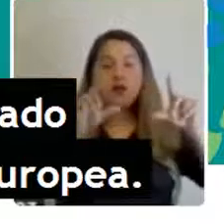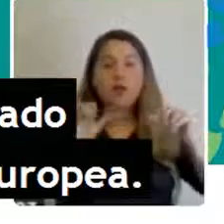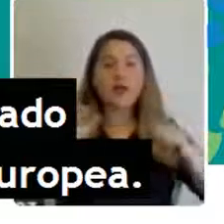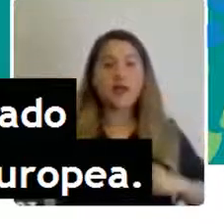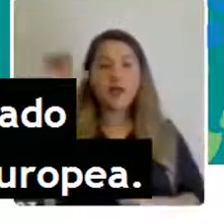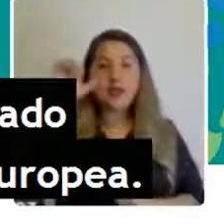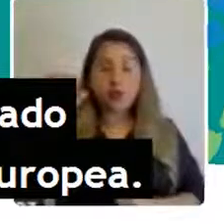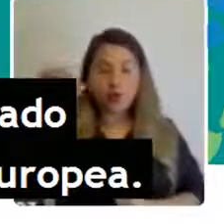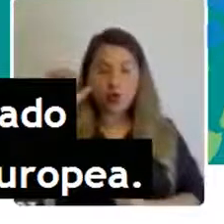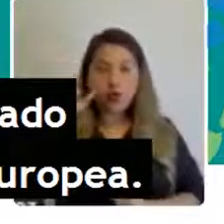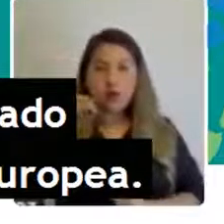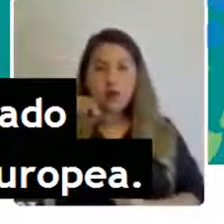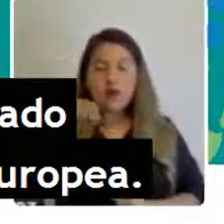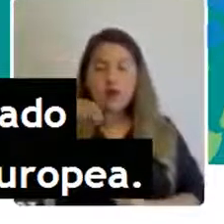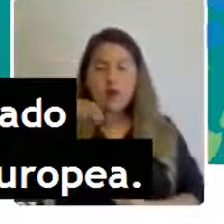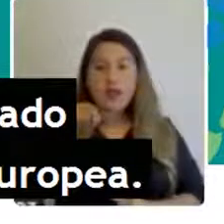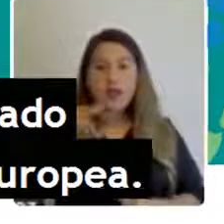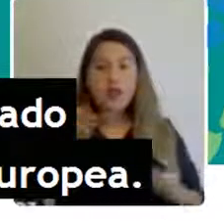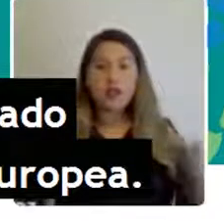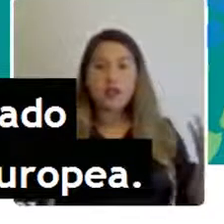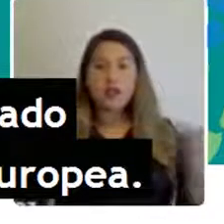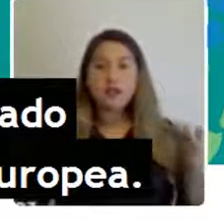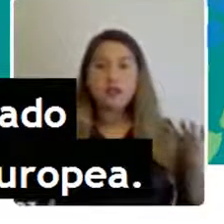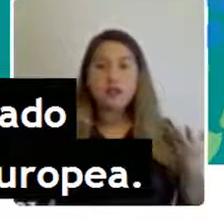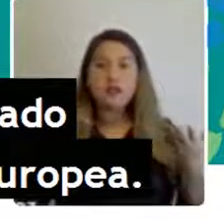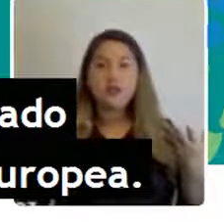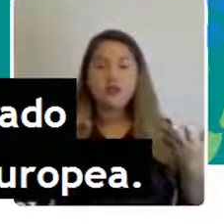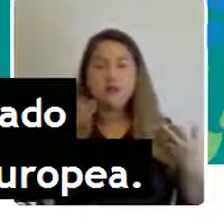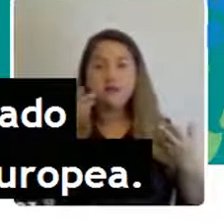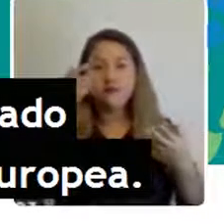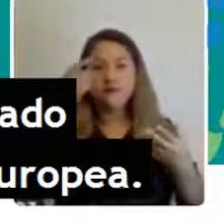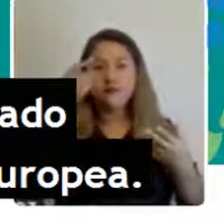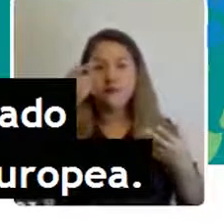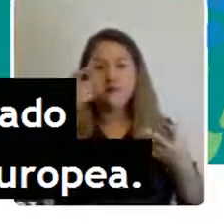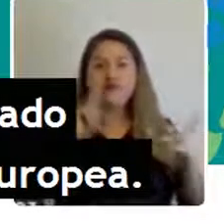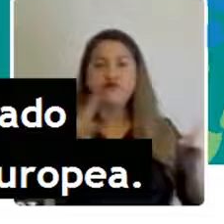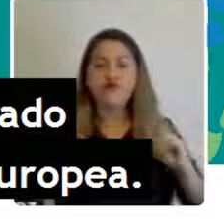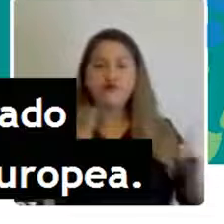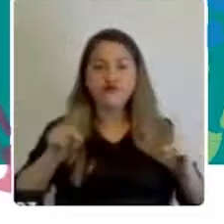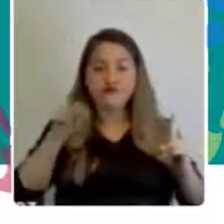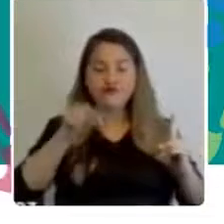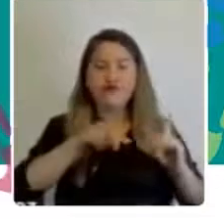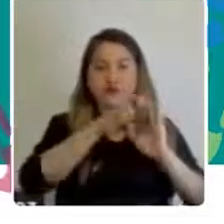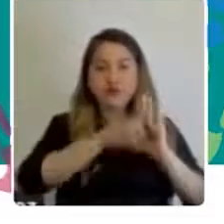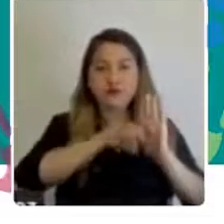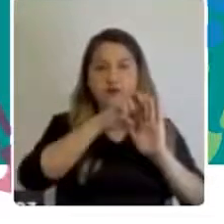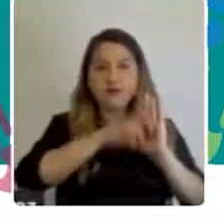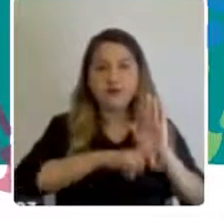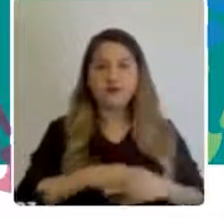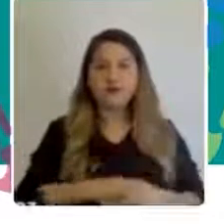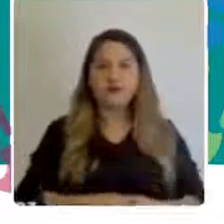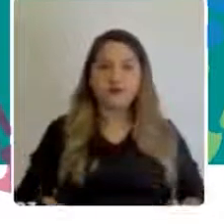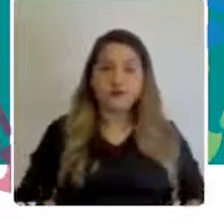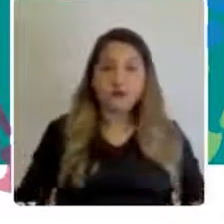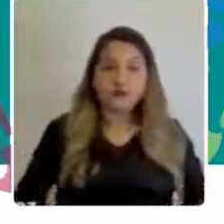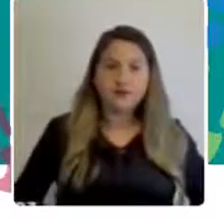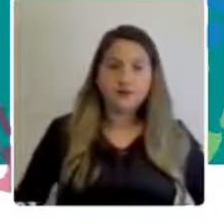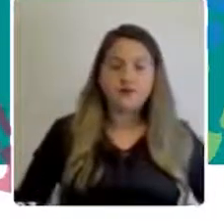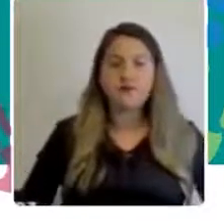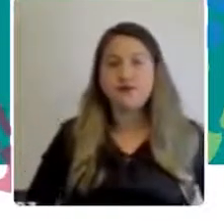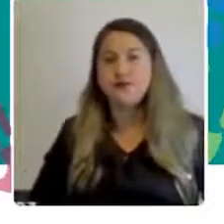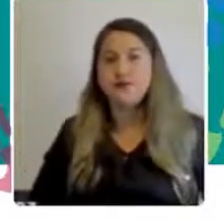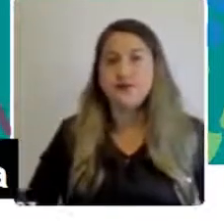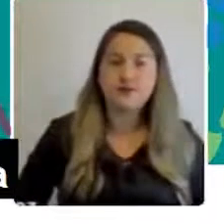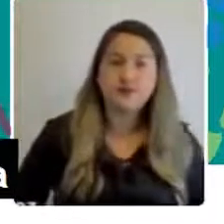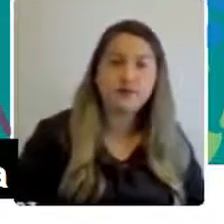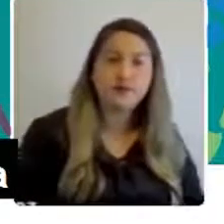was coordinating this project funded by the European Commission. So I would like to finish here,